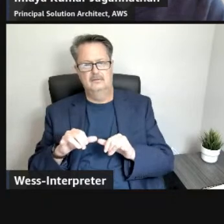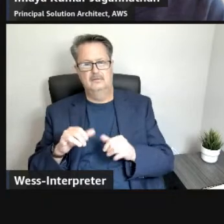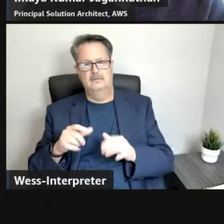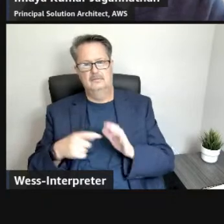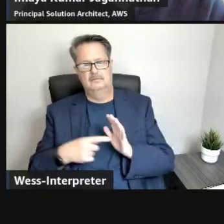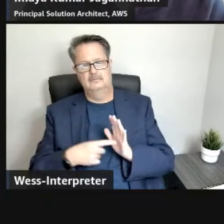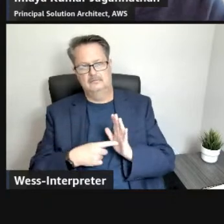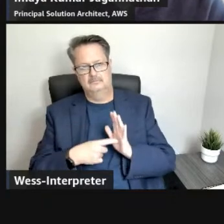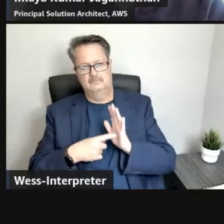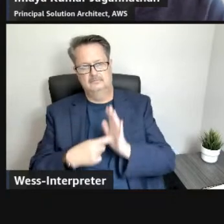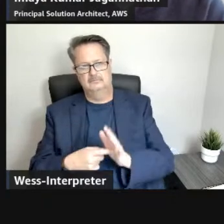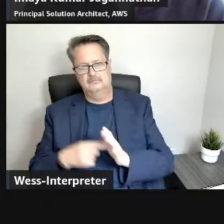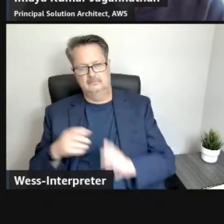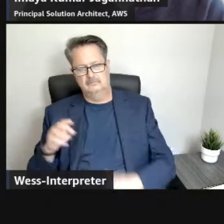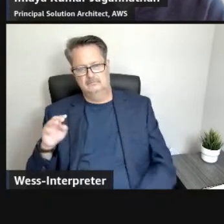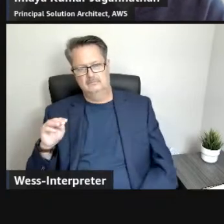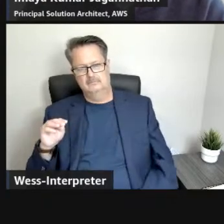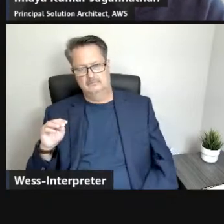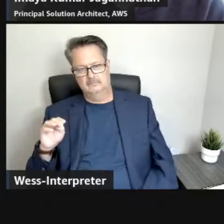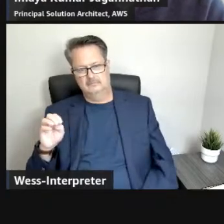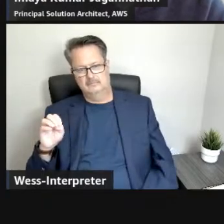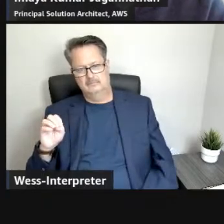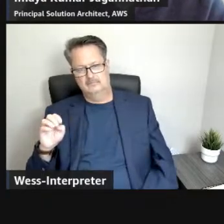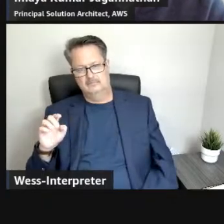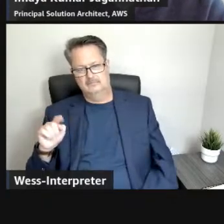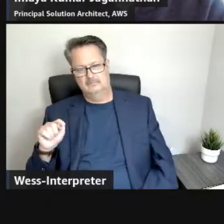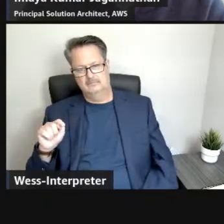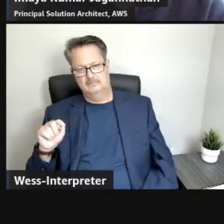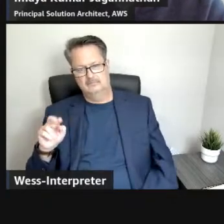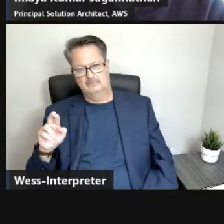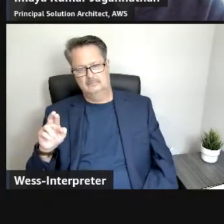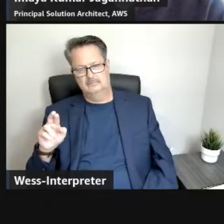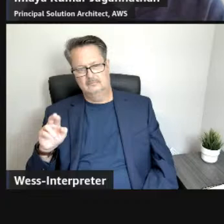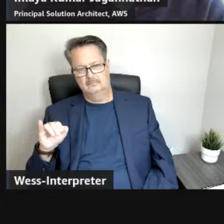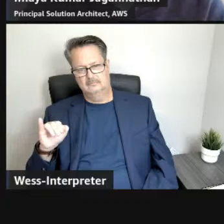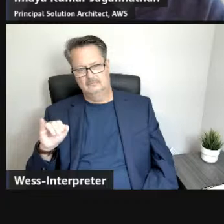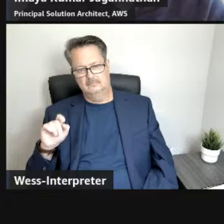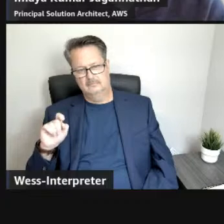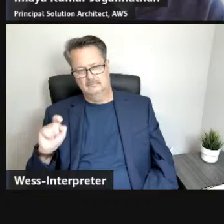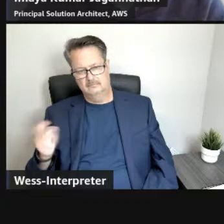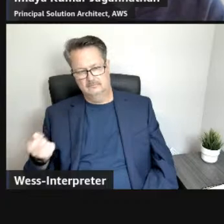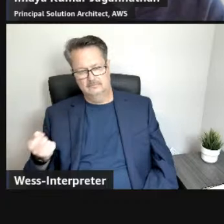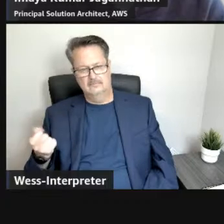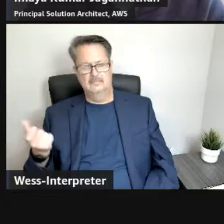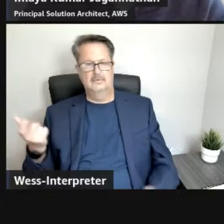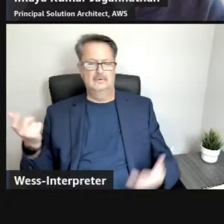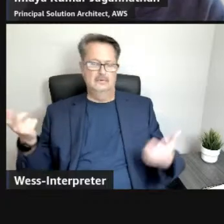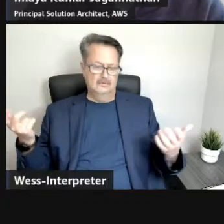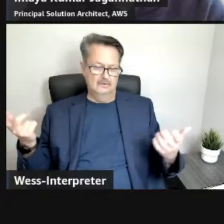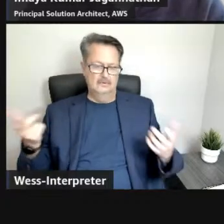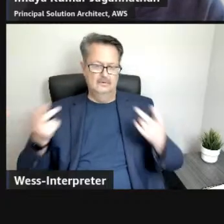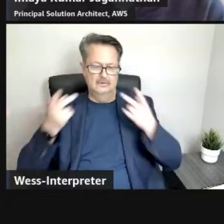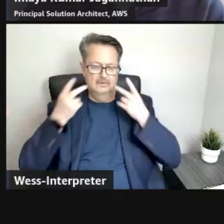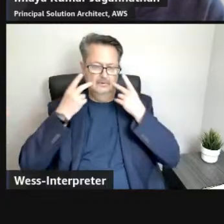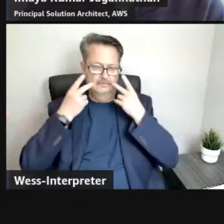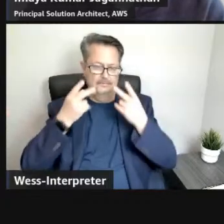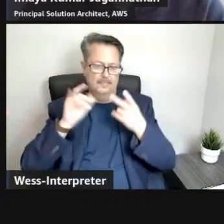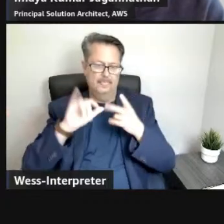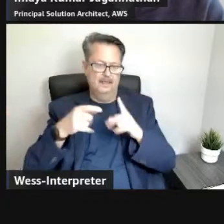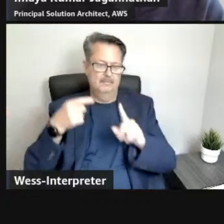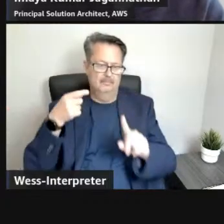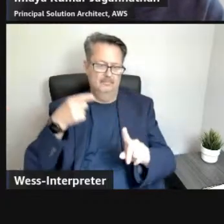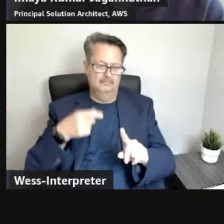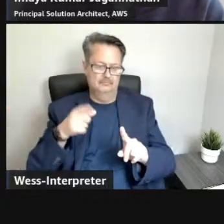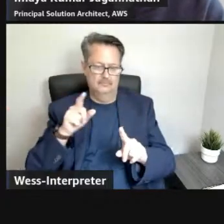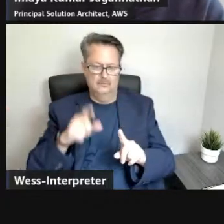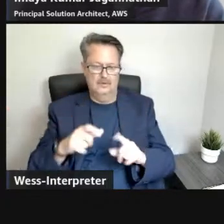about itself, and in the at the metrics endpoint, and you simply have to